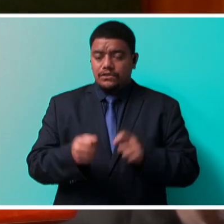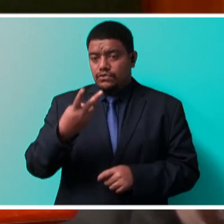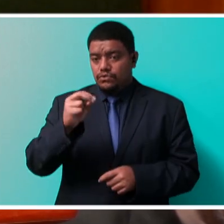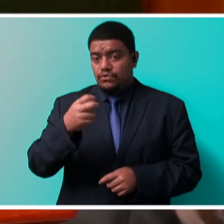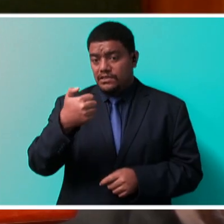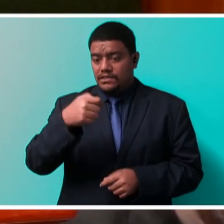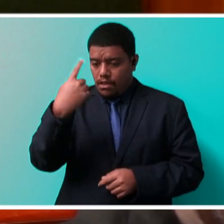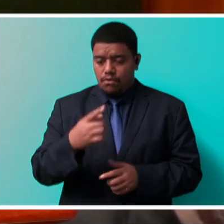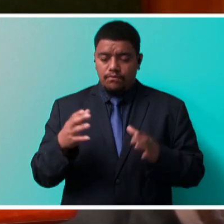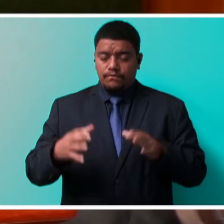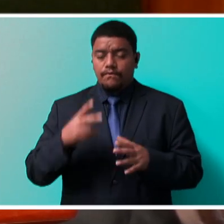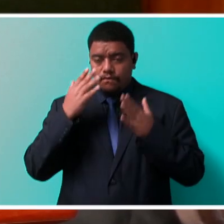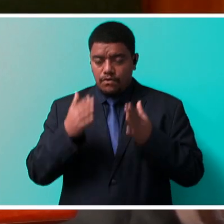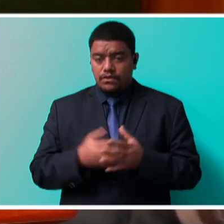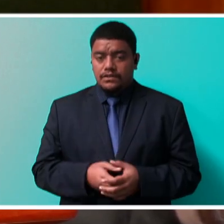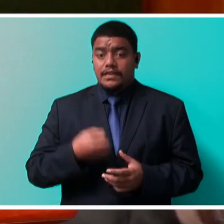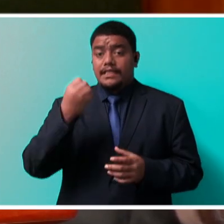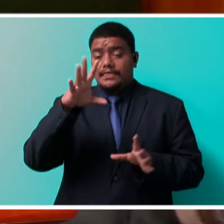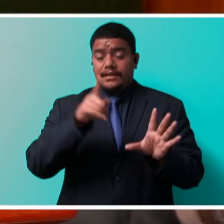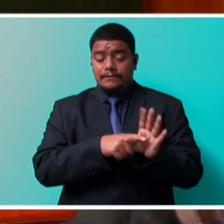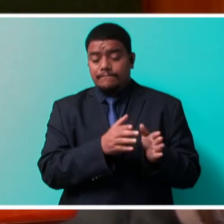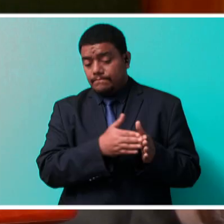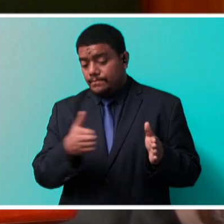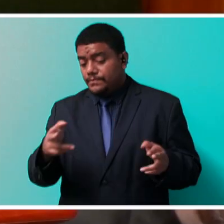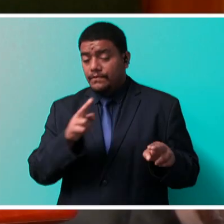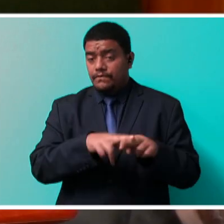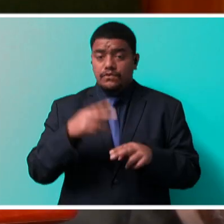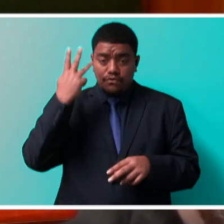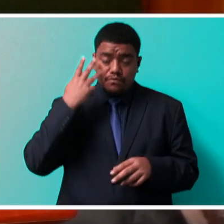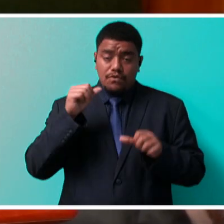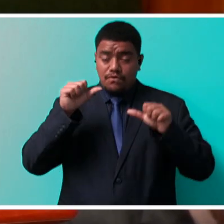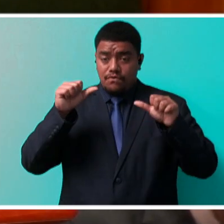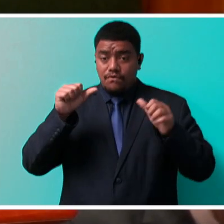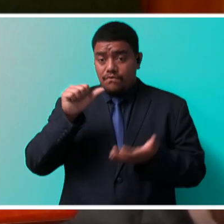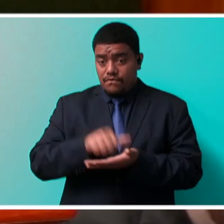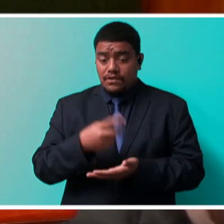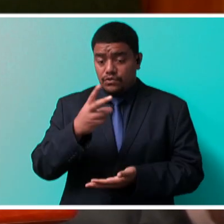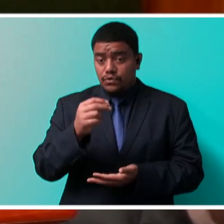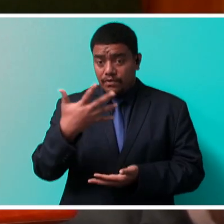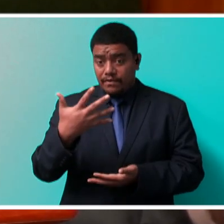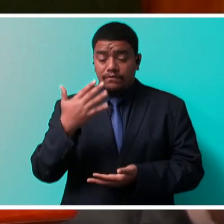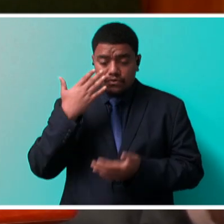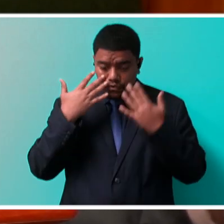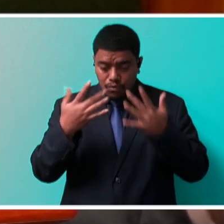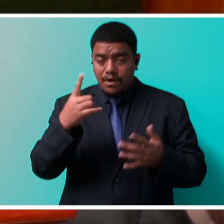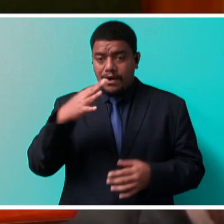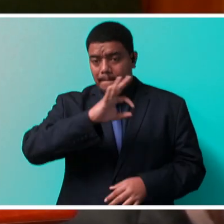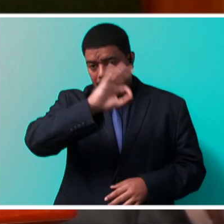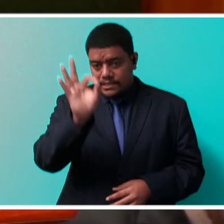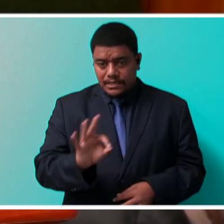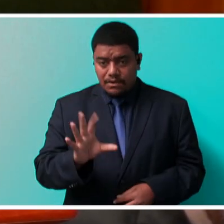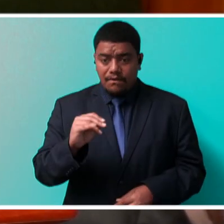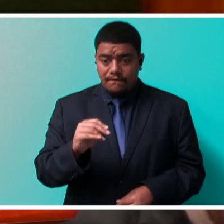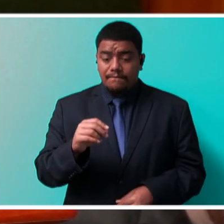alone. A 10-year analysis by Fiji Women's Rights Movement found that in 2025, 100%